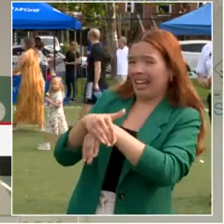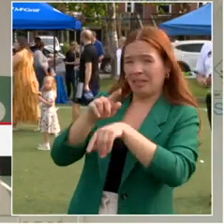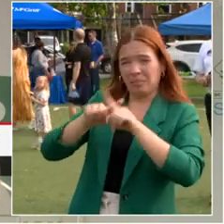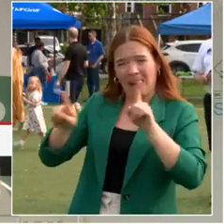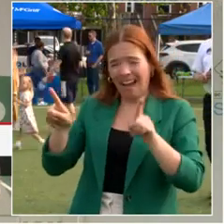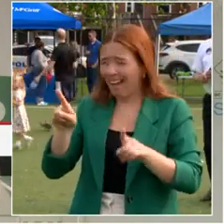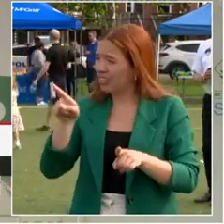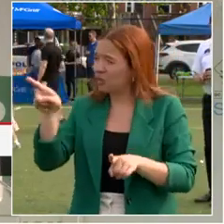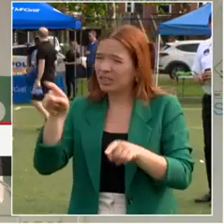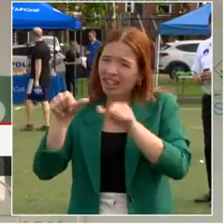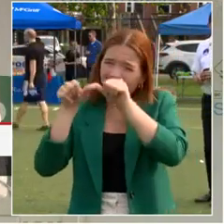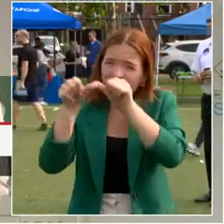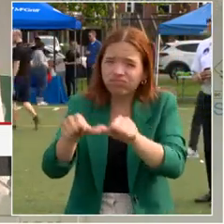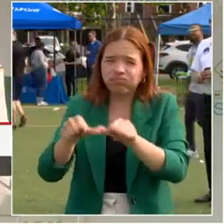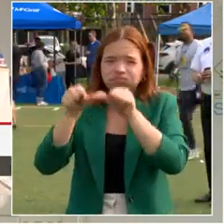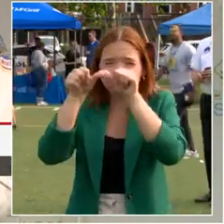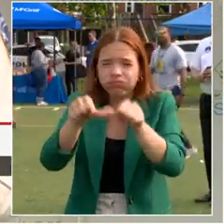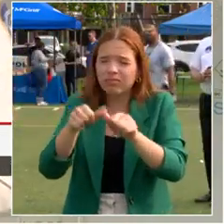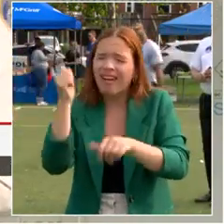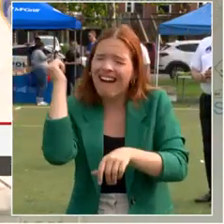and every day. Thank you.